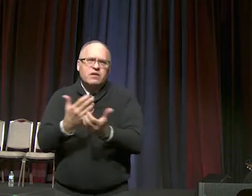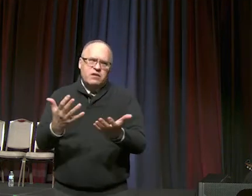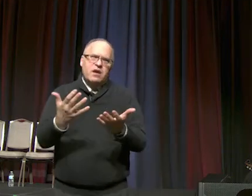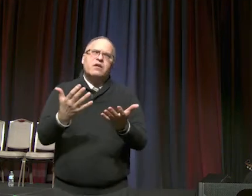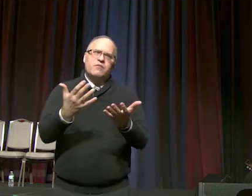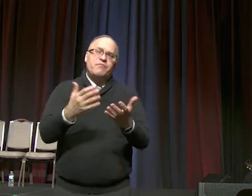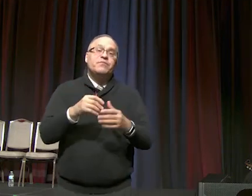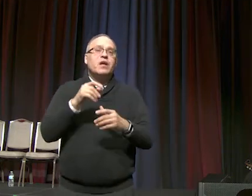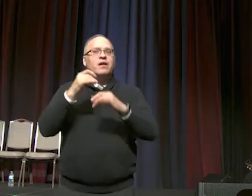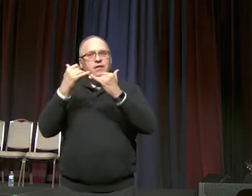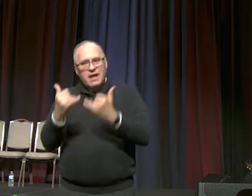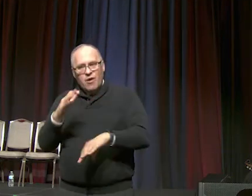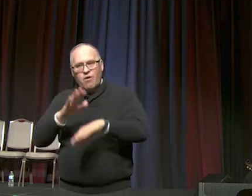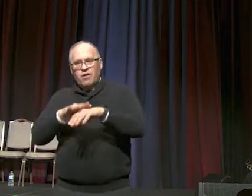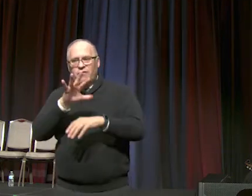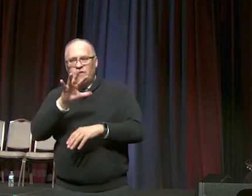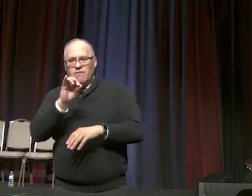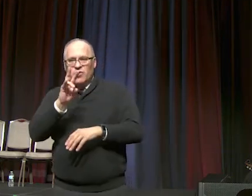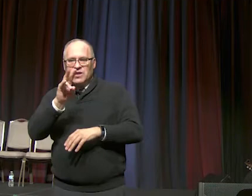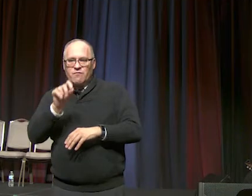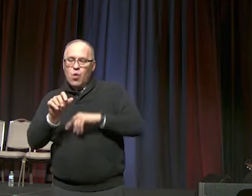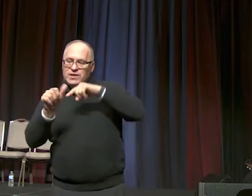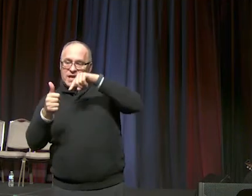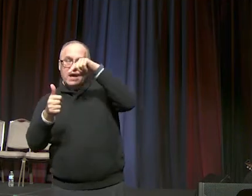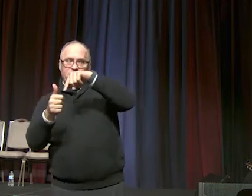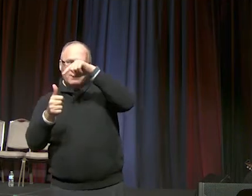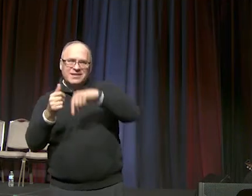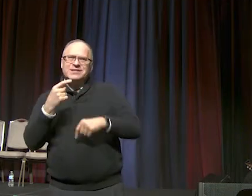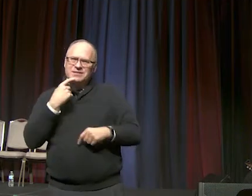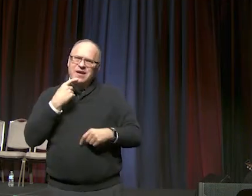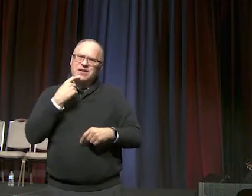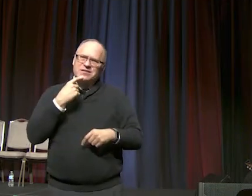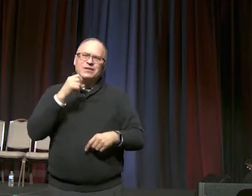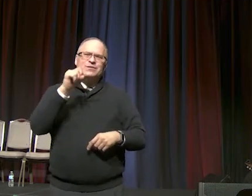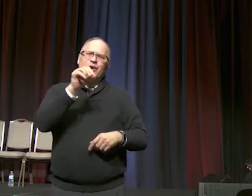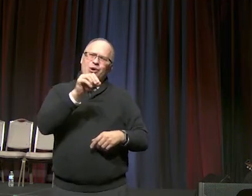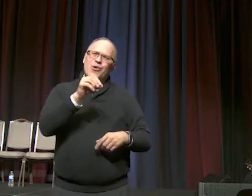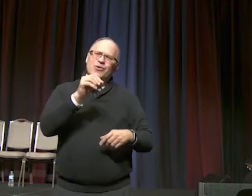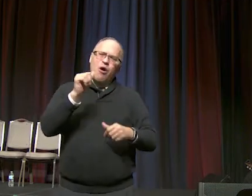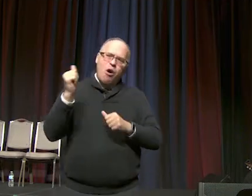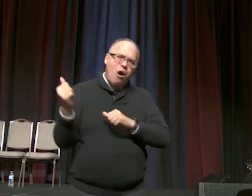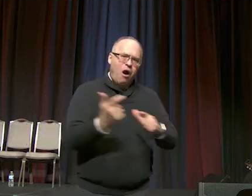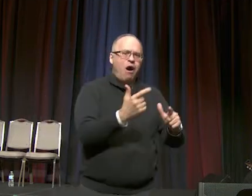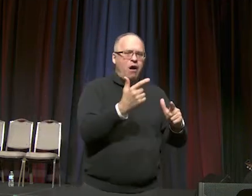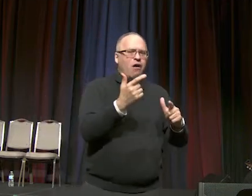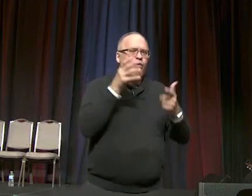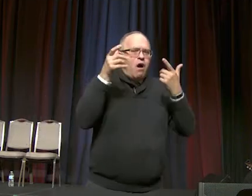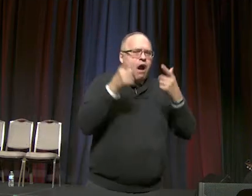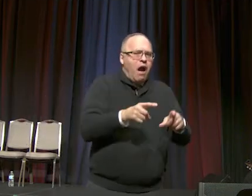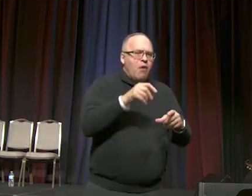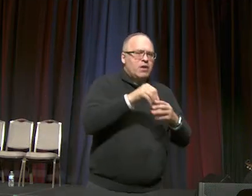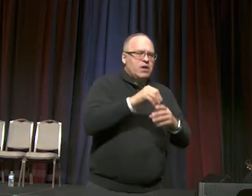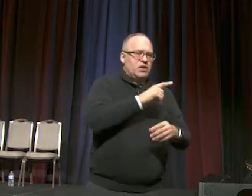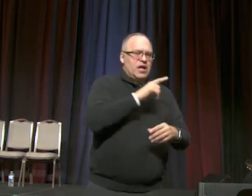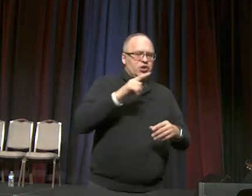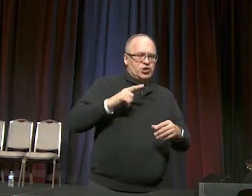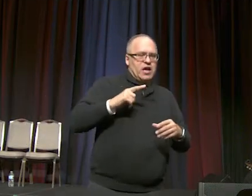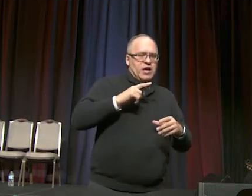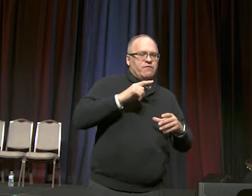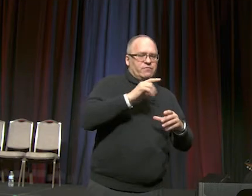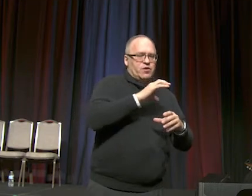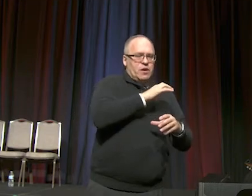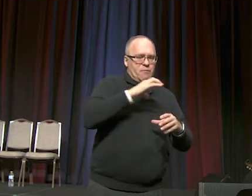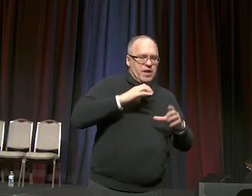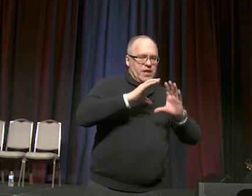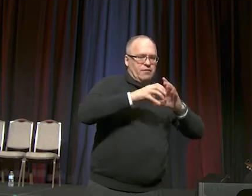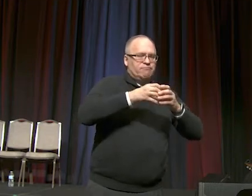on 507.10. So all of that will occur in the legislative committee process. Susan is going